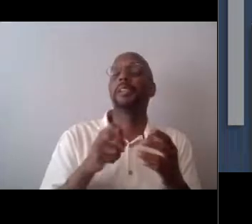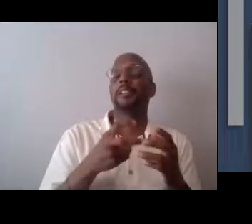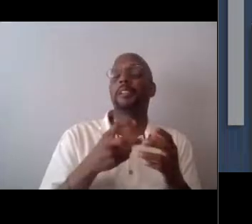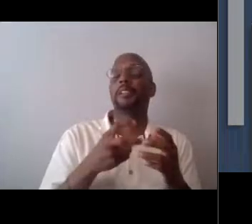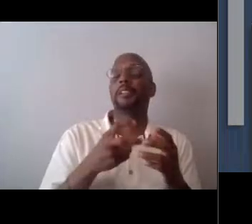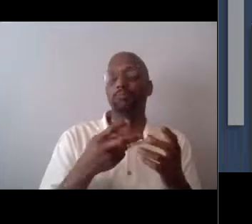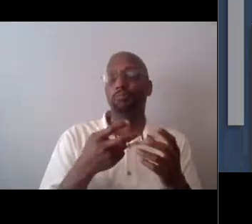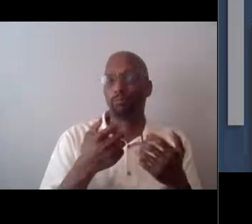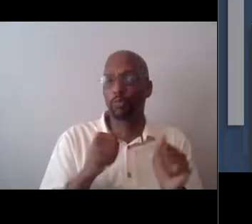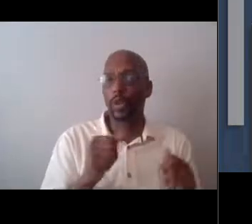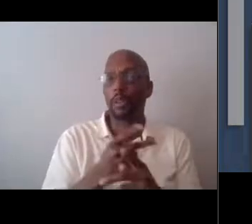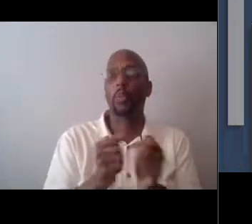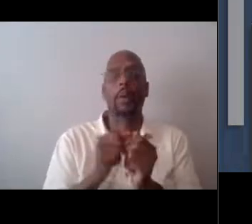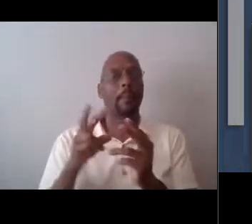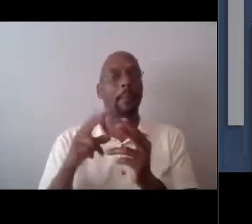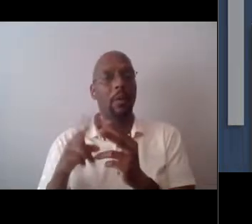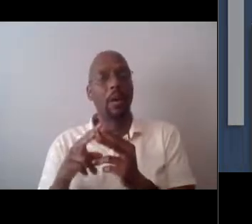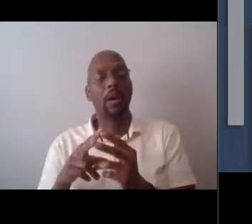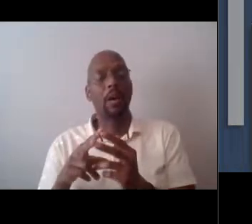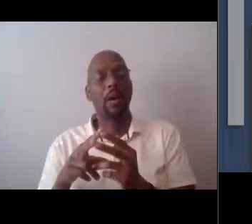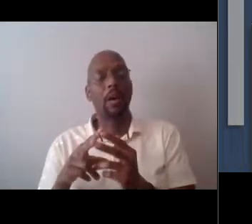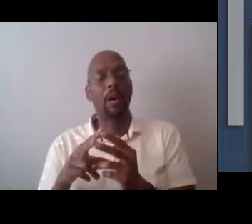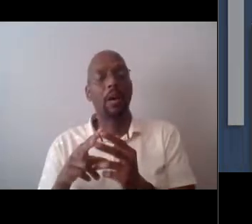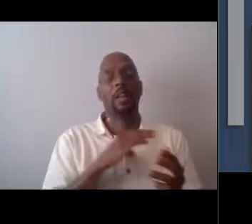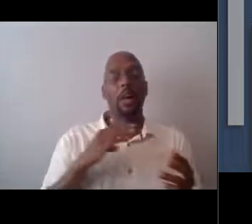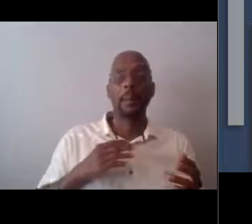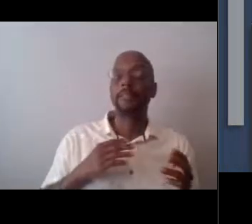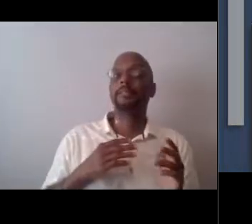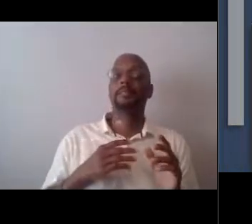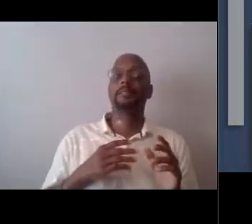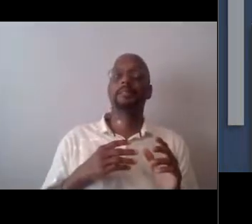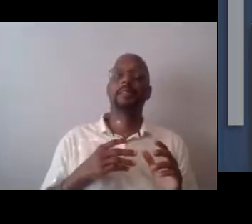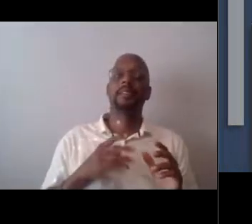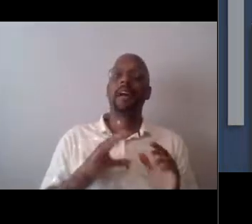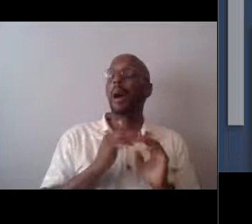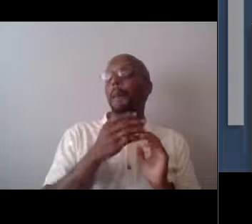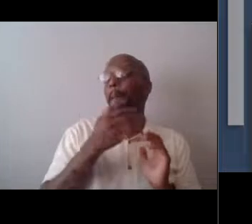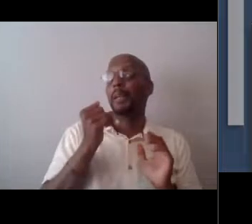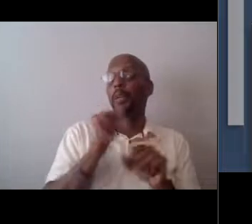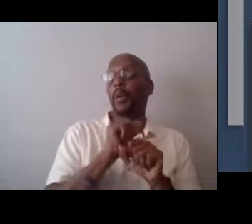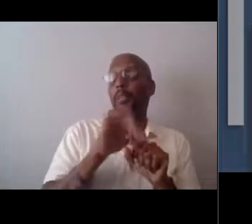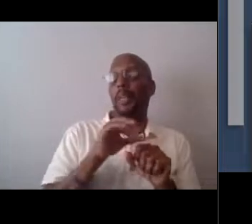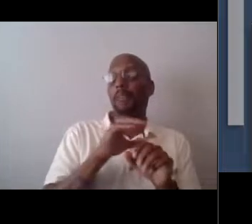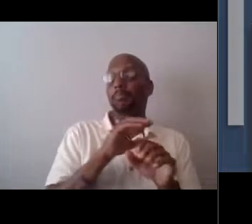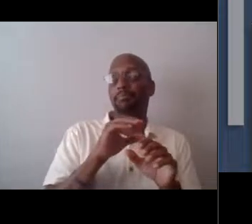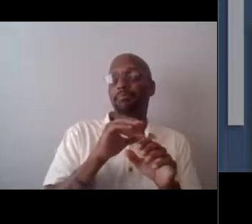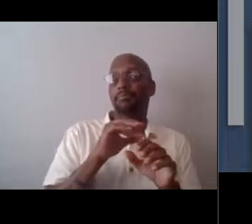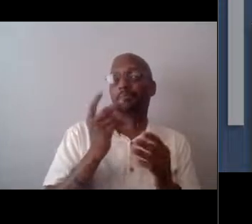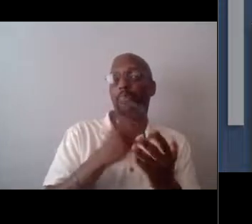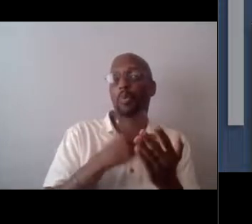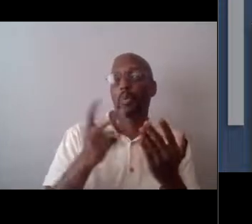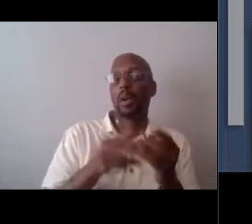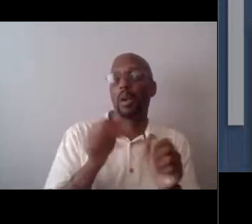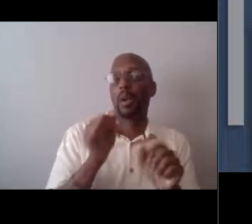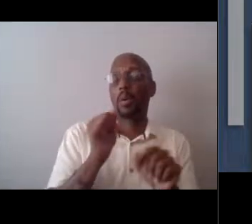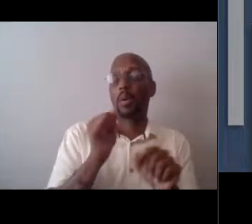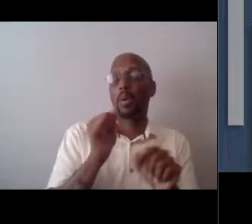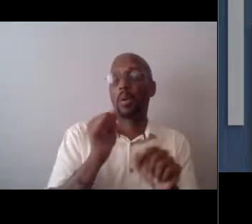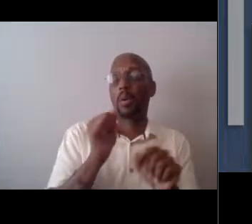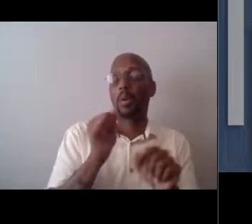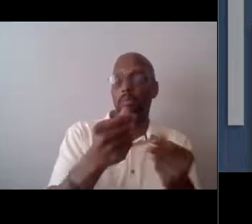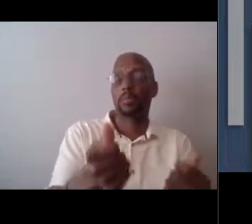commission, with our partners, and to gather feedback on how best to make that work within the confines of each individual kind of program structure. Okay. In